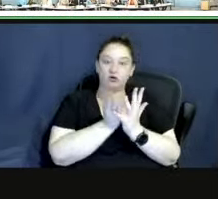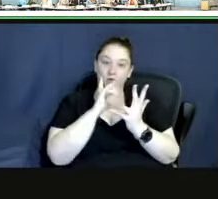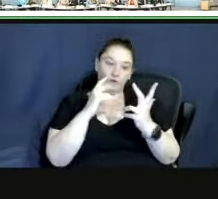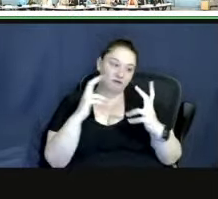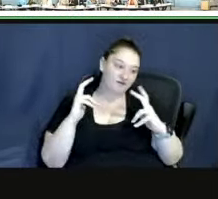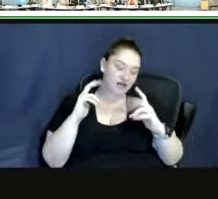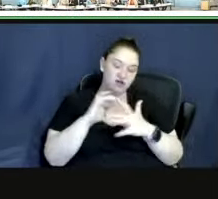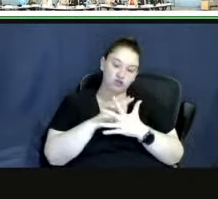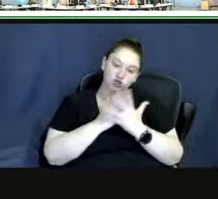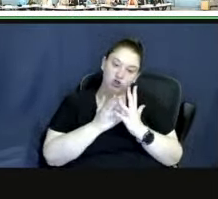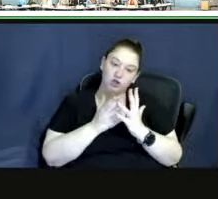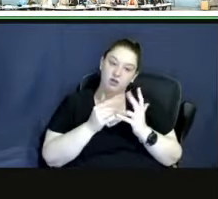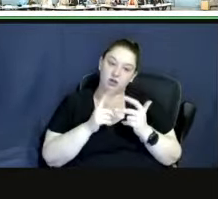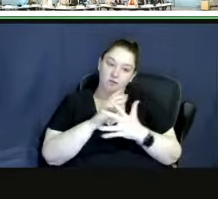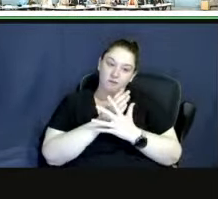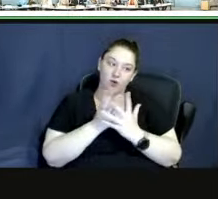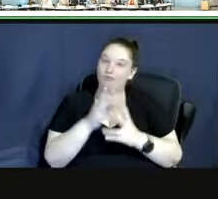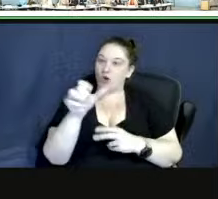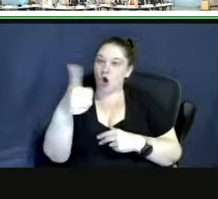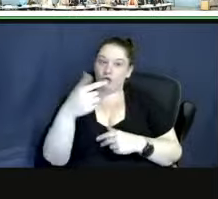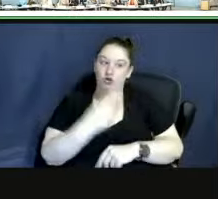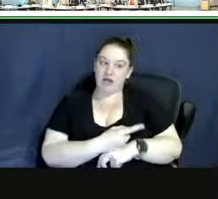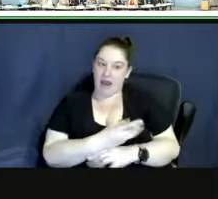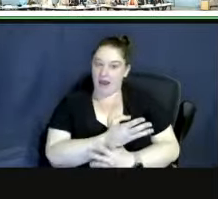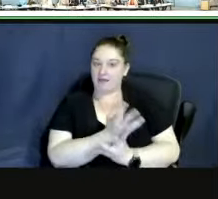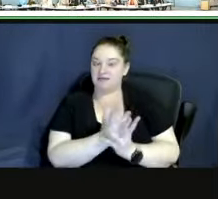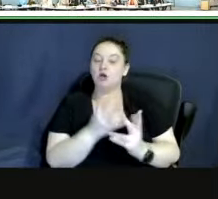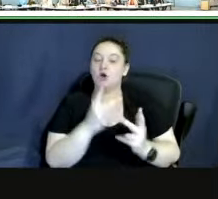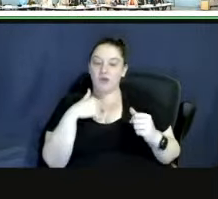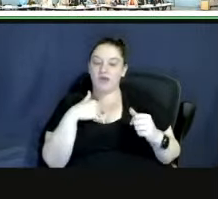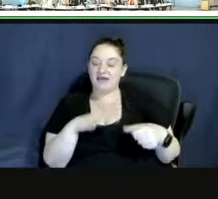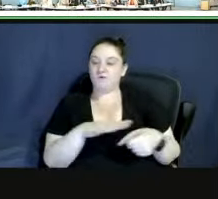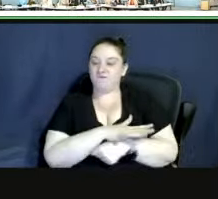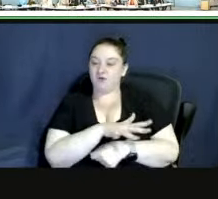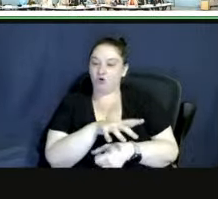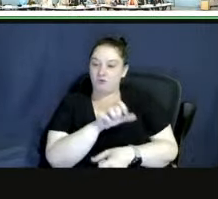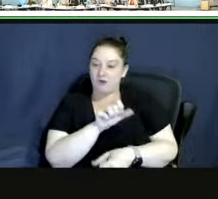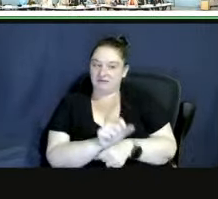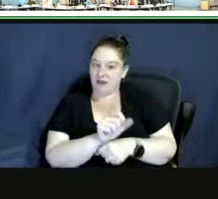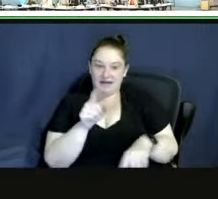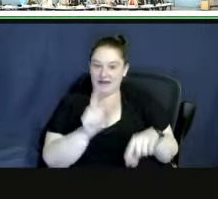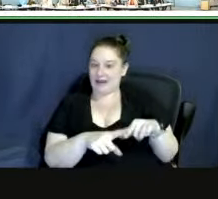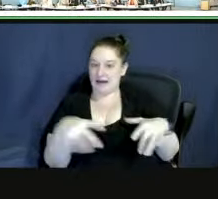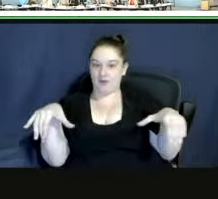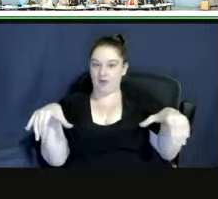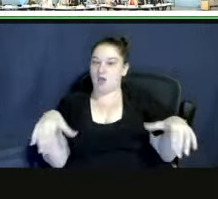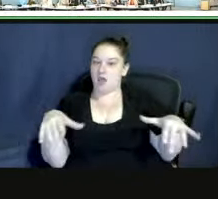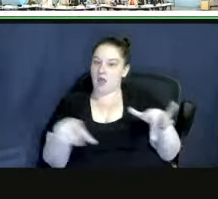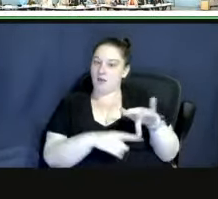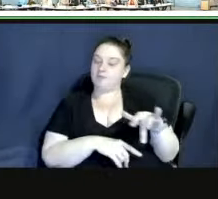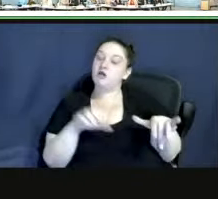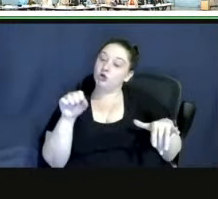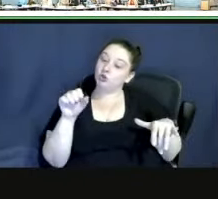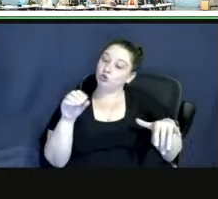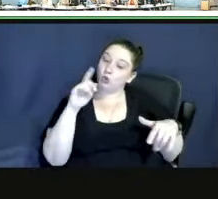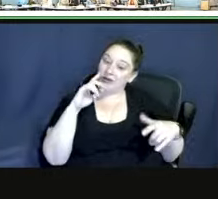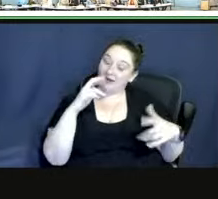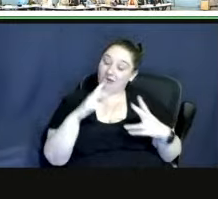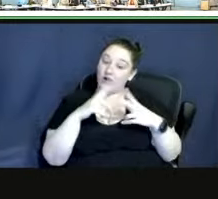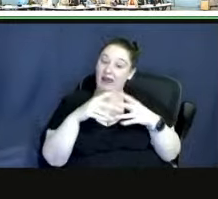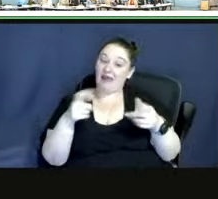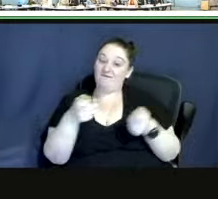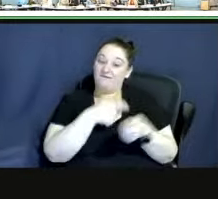vacation, or they're on a Kelly day, if they're away from work, then we have to fill those spots. And so either fill them with a floater, we have some